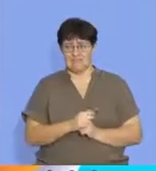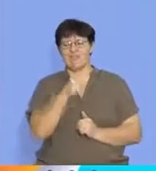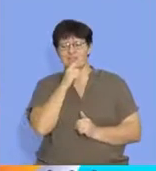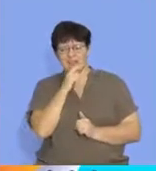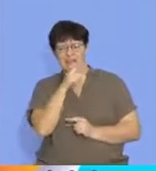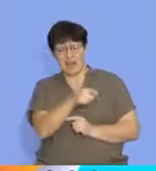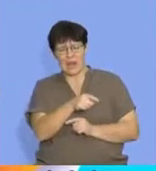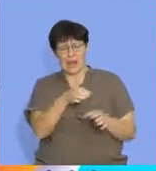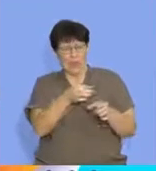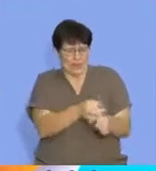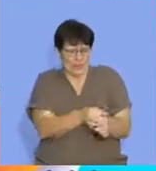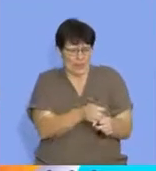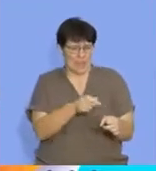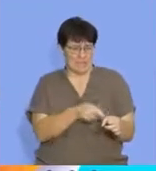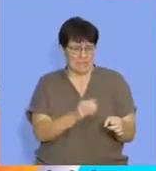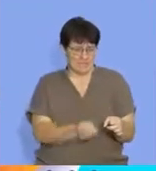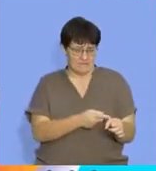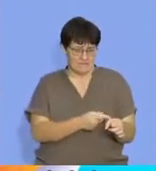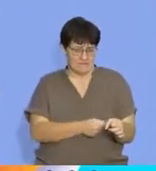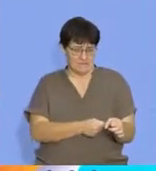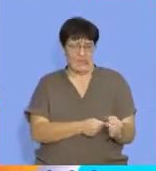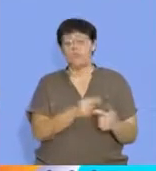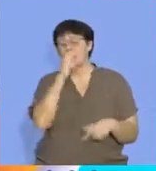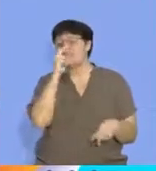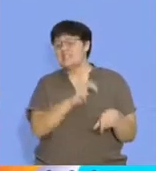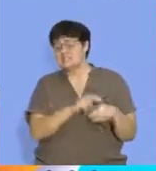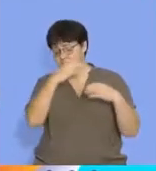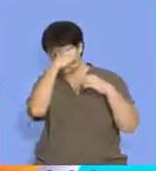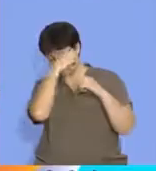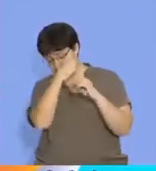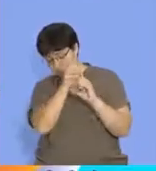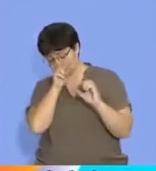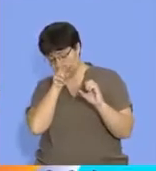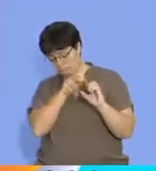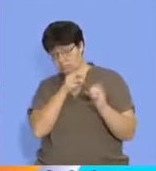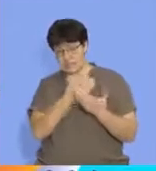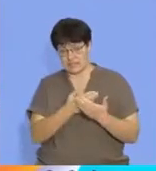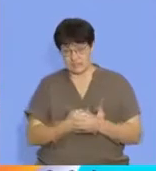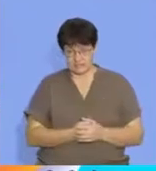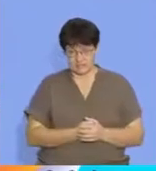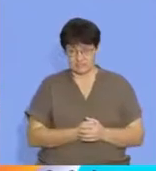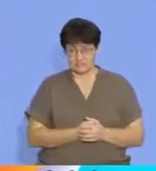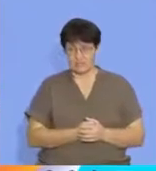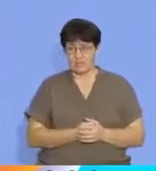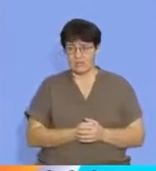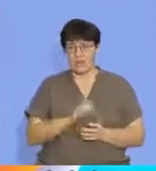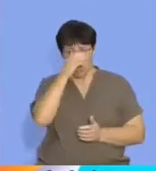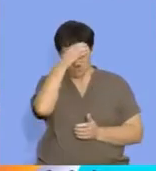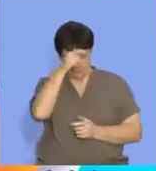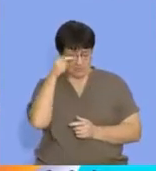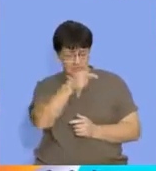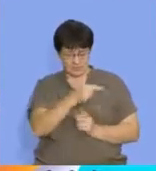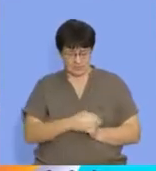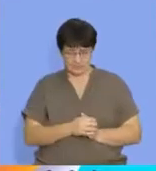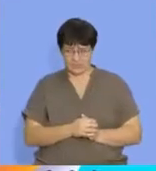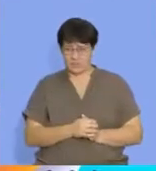is really, really small. And usually you need a microscope to see it. Now that's the concept that we were looking at